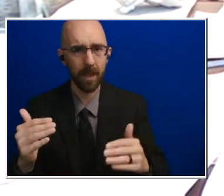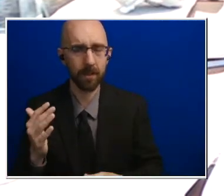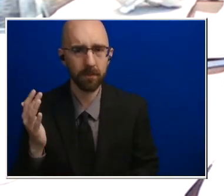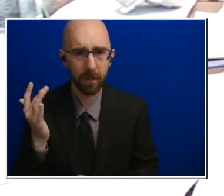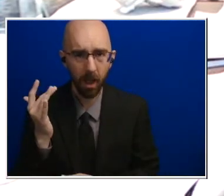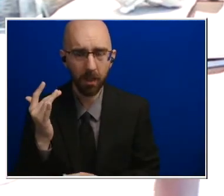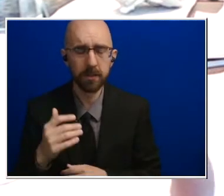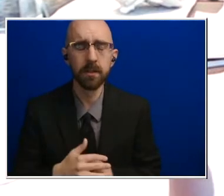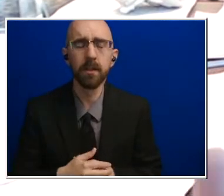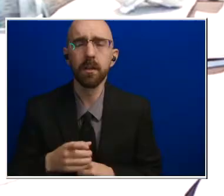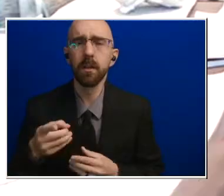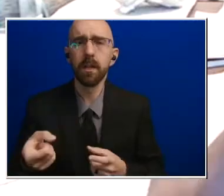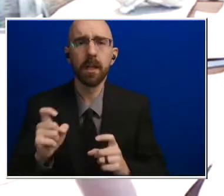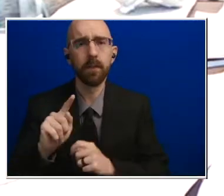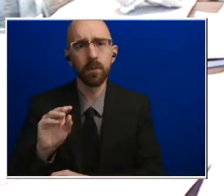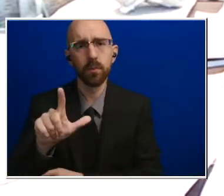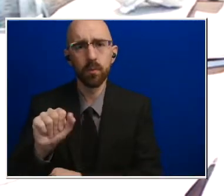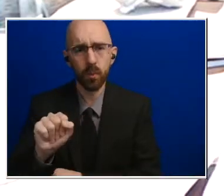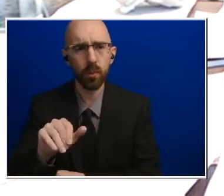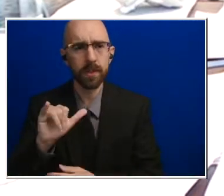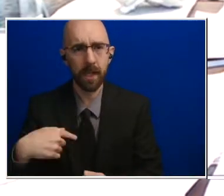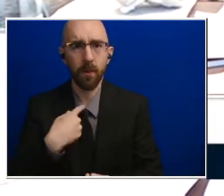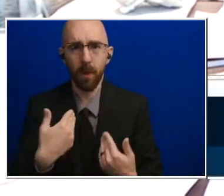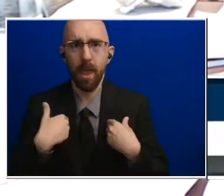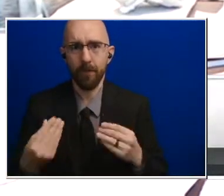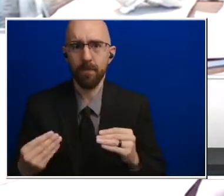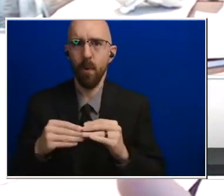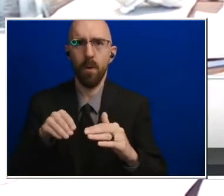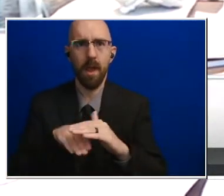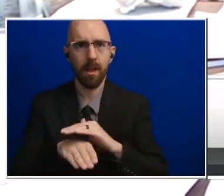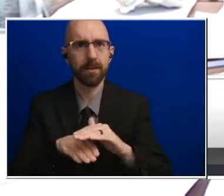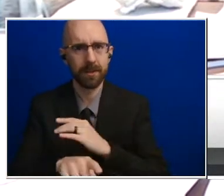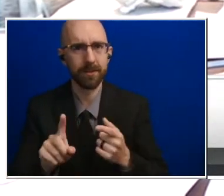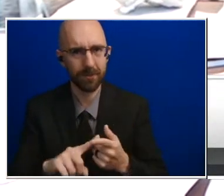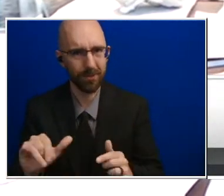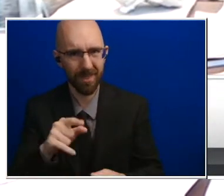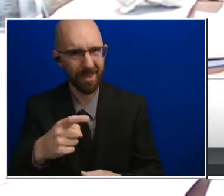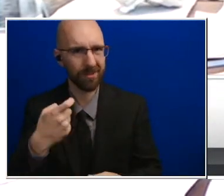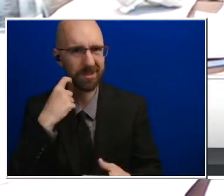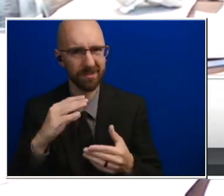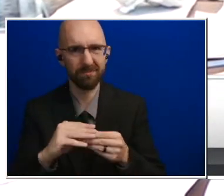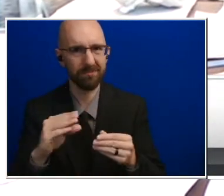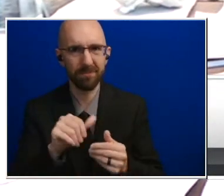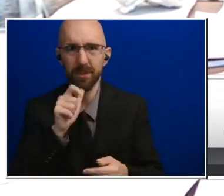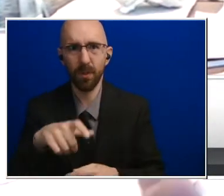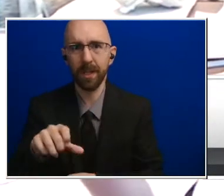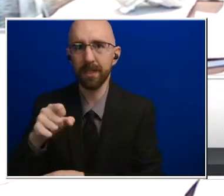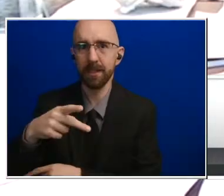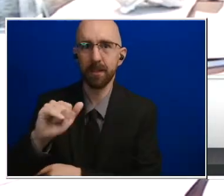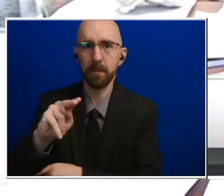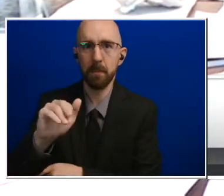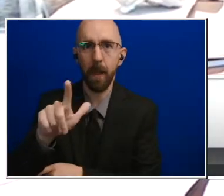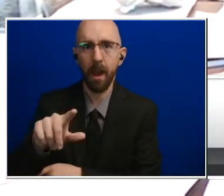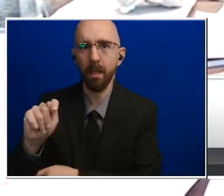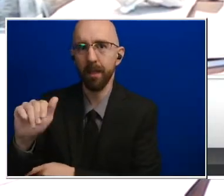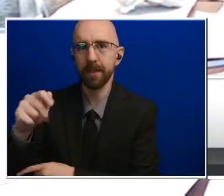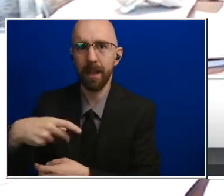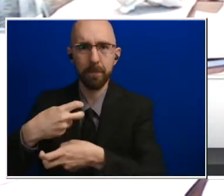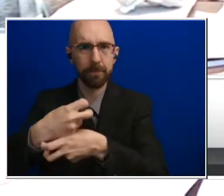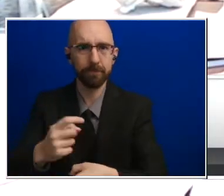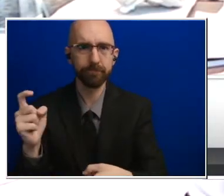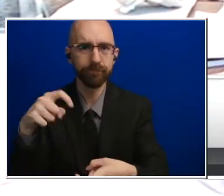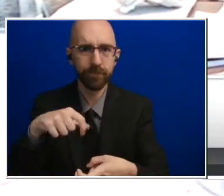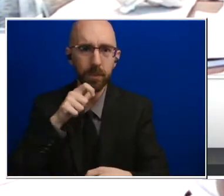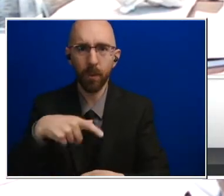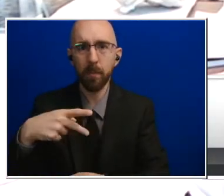us tools that we have way more access to. Like you said, we don't need spinal taps as much, and we don't need amyloid PET